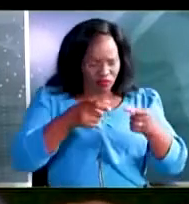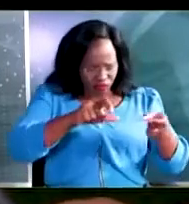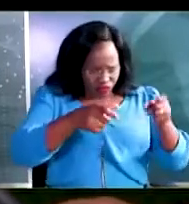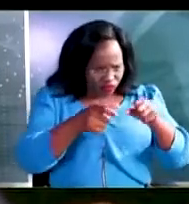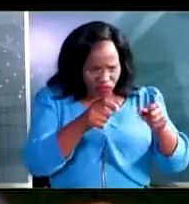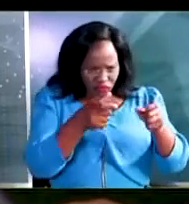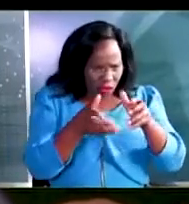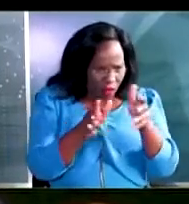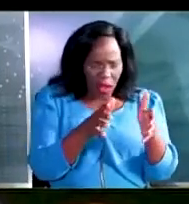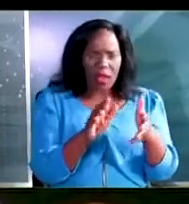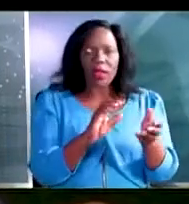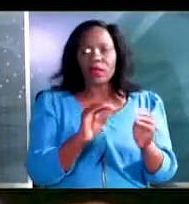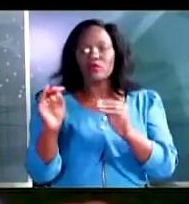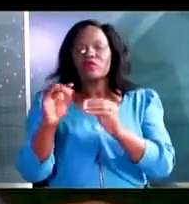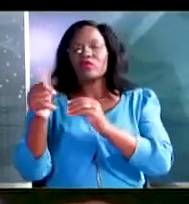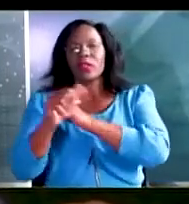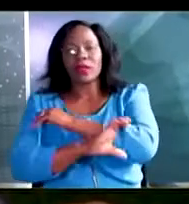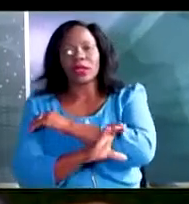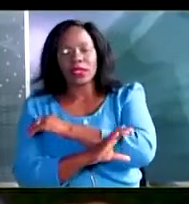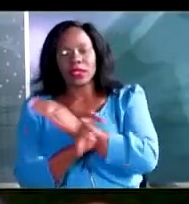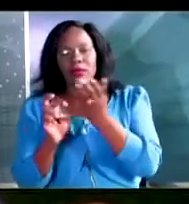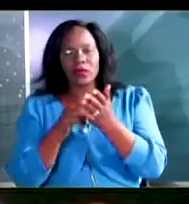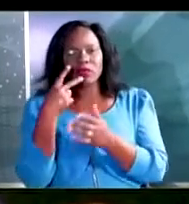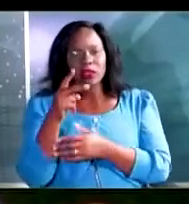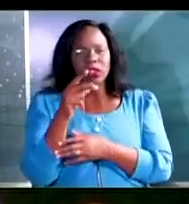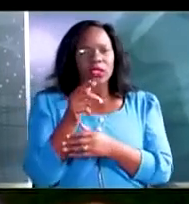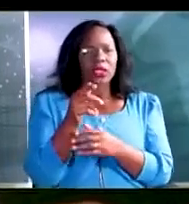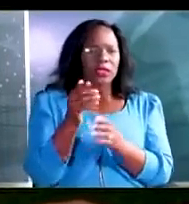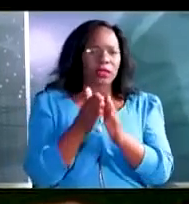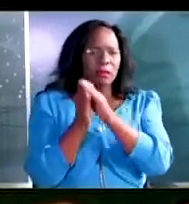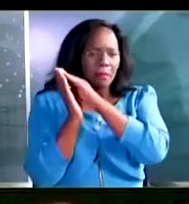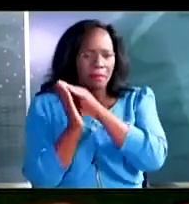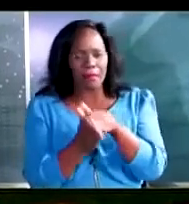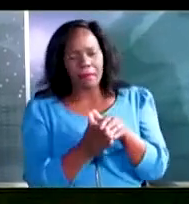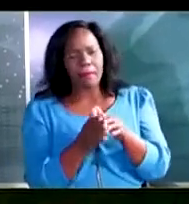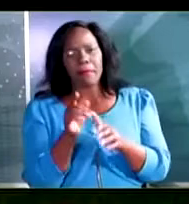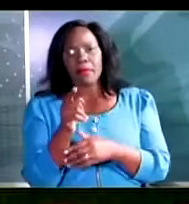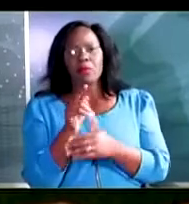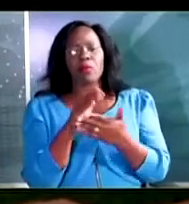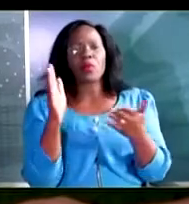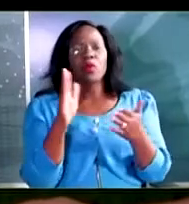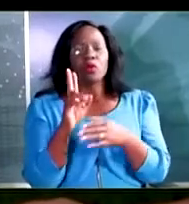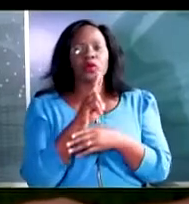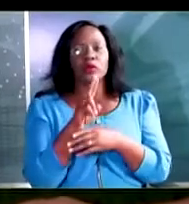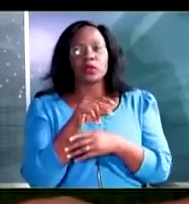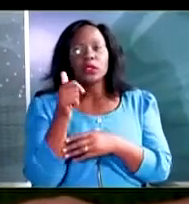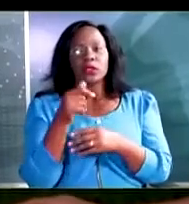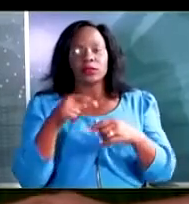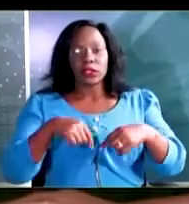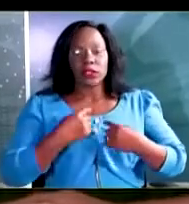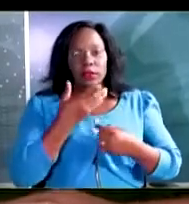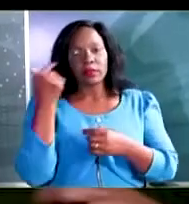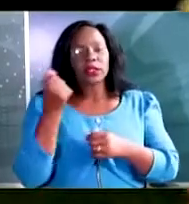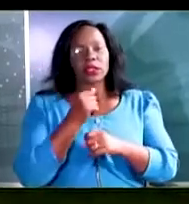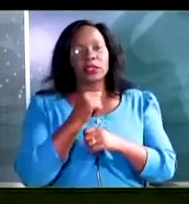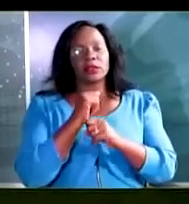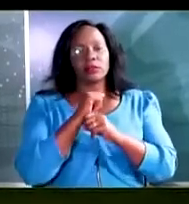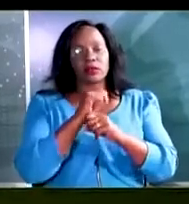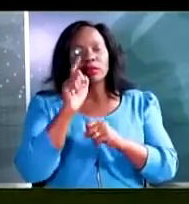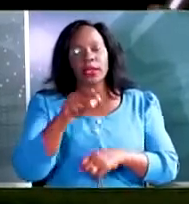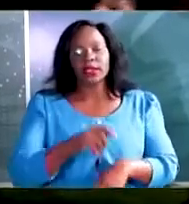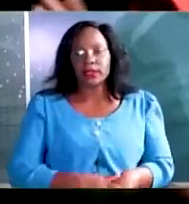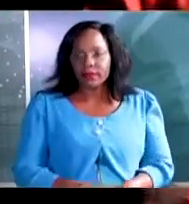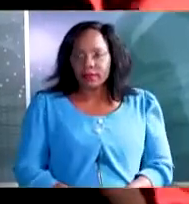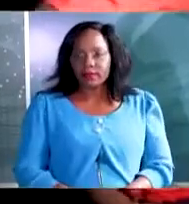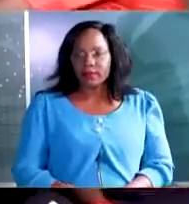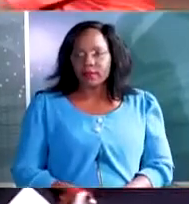other countries. So we're going to see cyber attacks constantly increasing, and we need to be able to defend ourselves the best we can. Thank you so